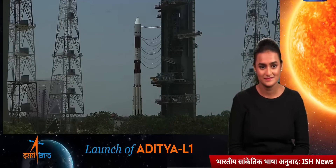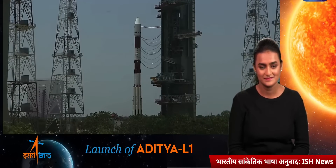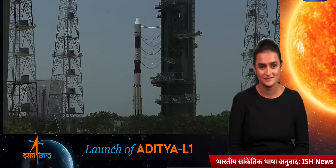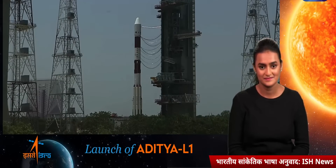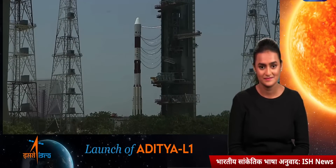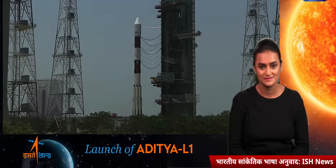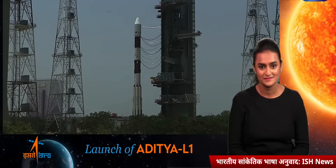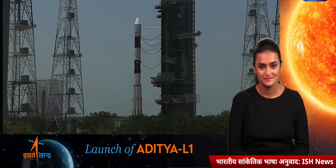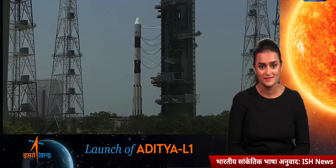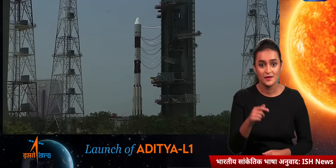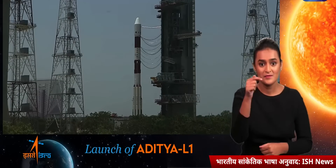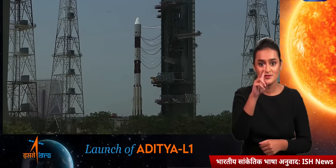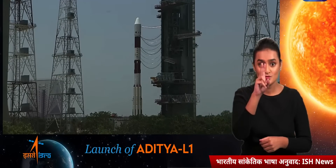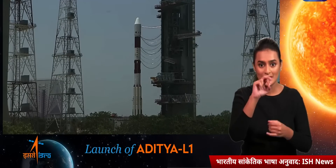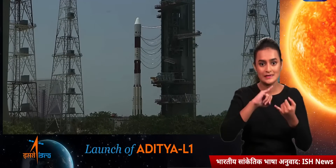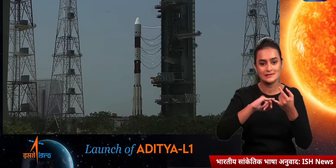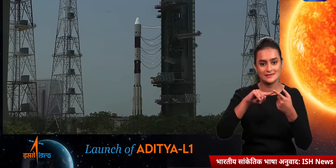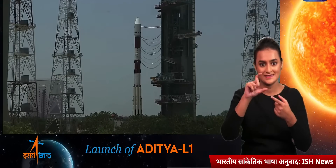Minus 20 seconds.